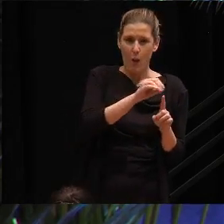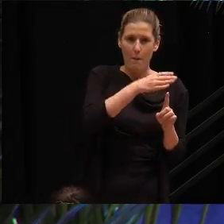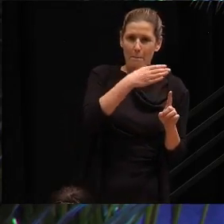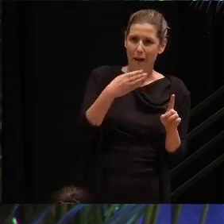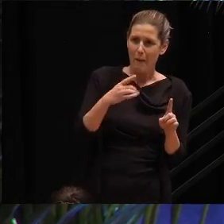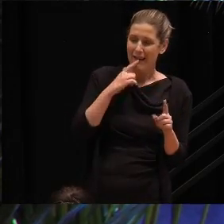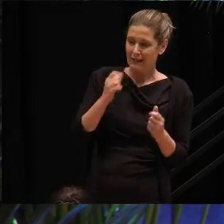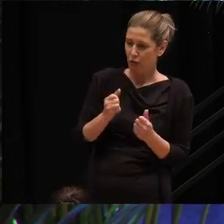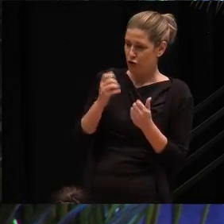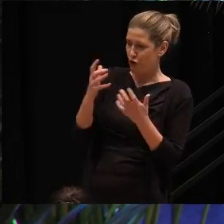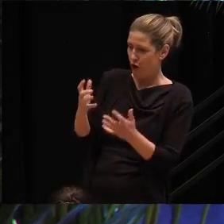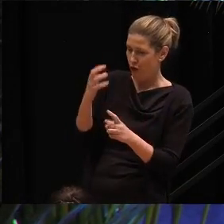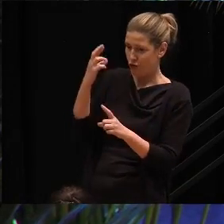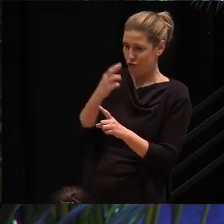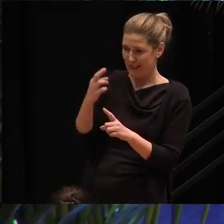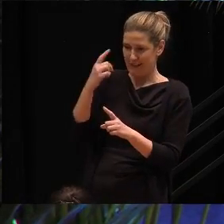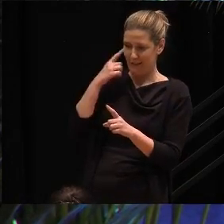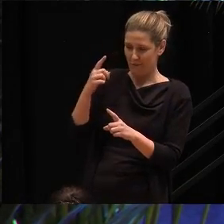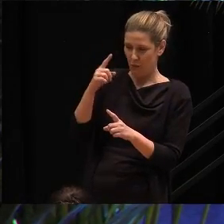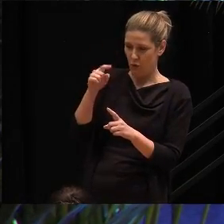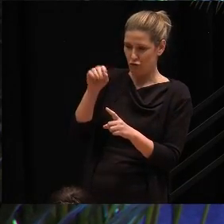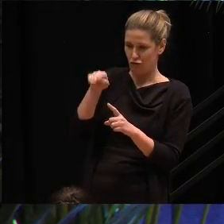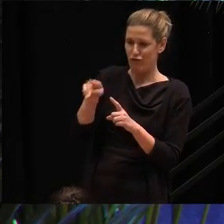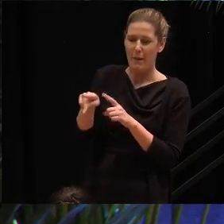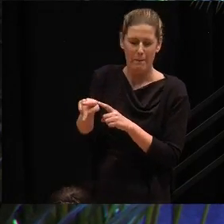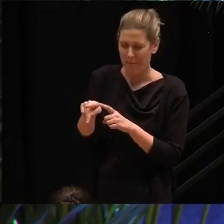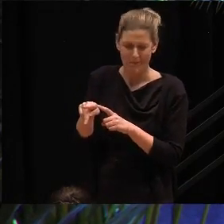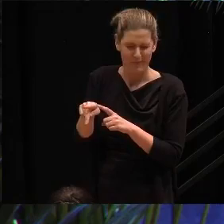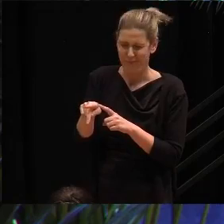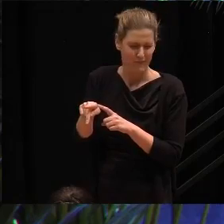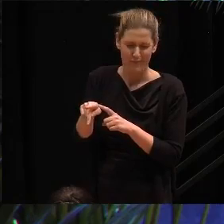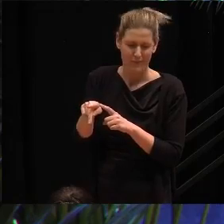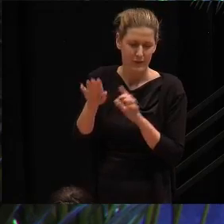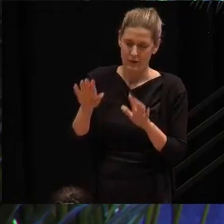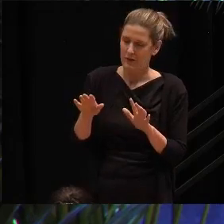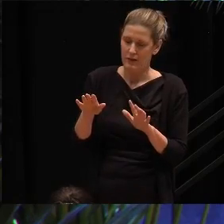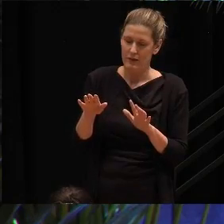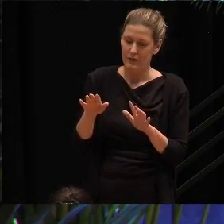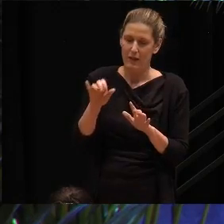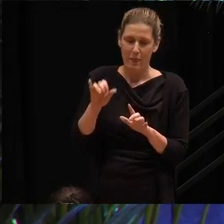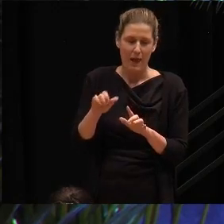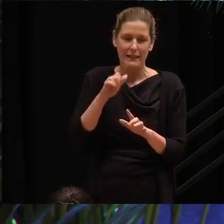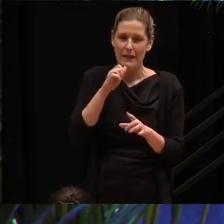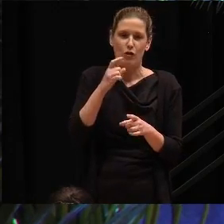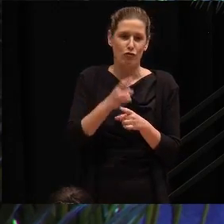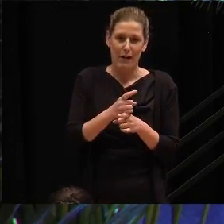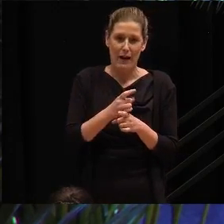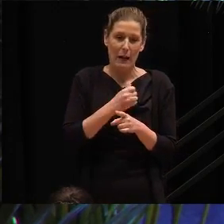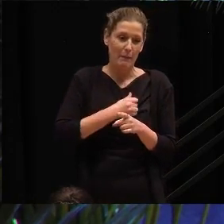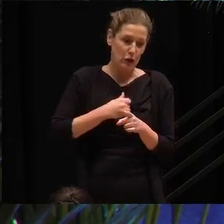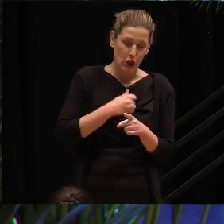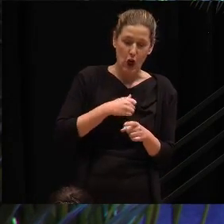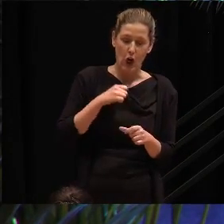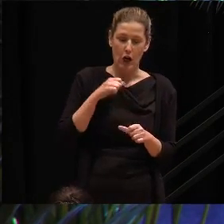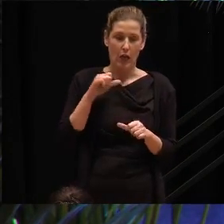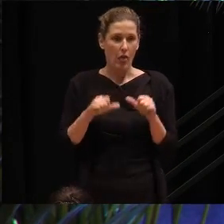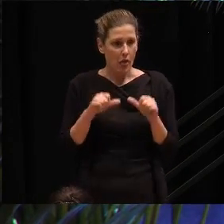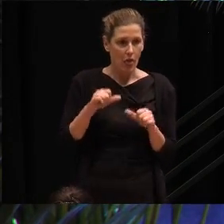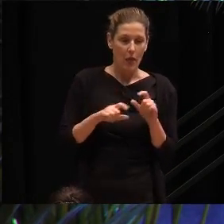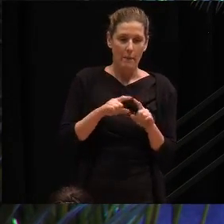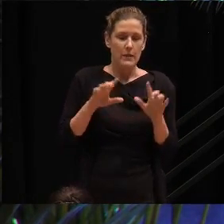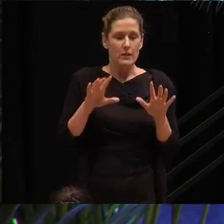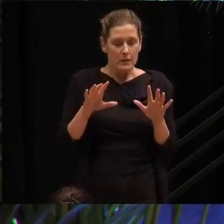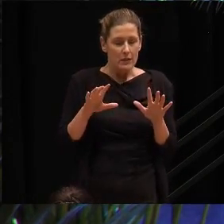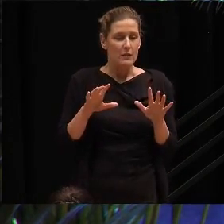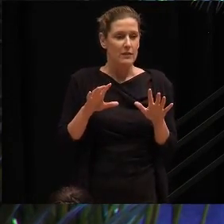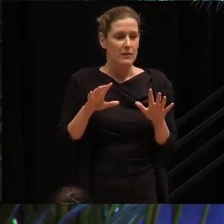the root cause of that sickness is so far from correct. I couldn't. I'm sorry for hemming and hawing over here, but